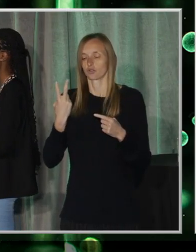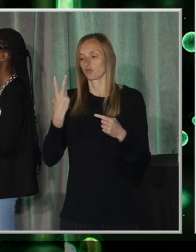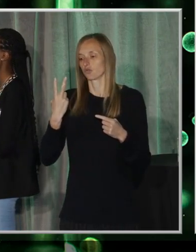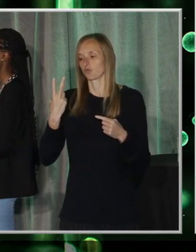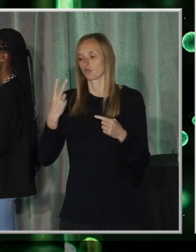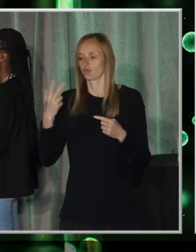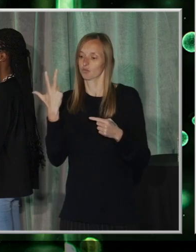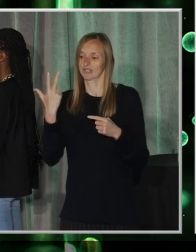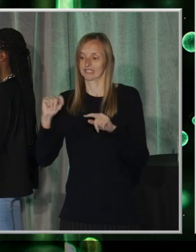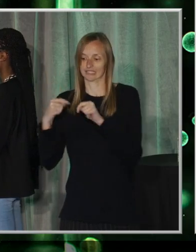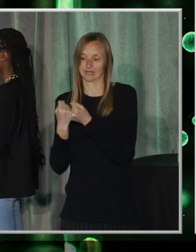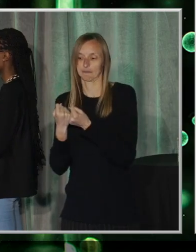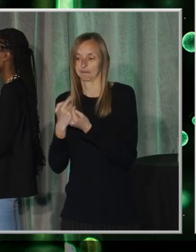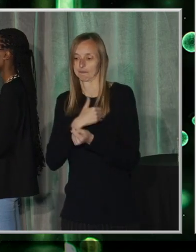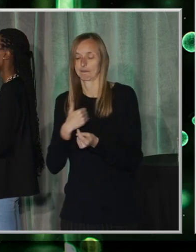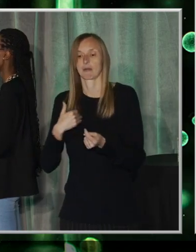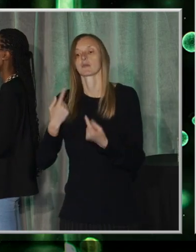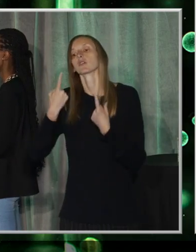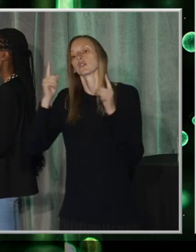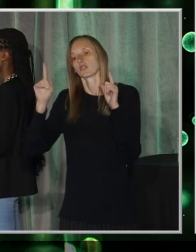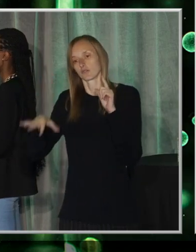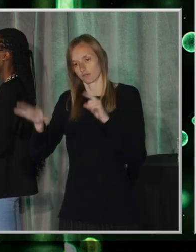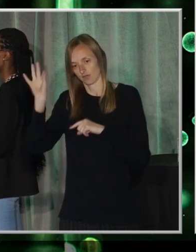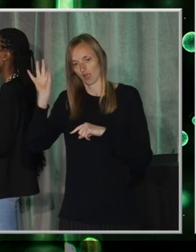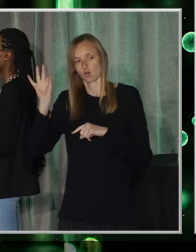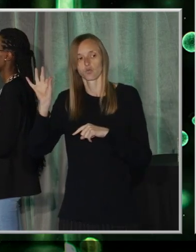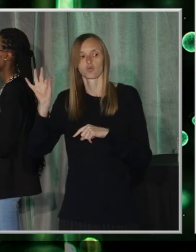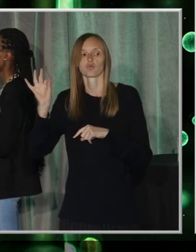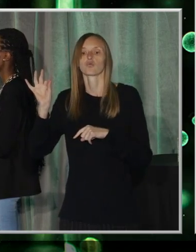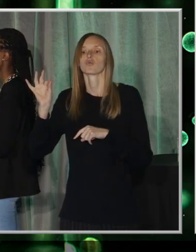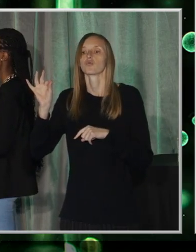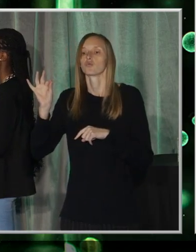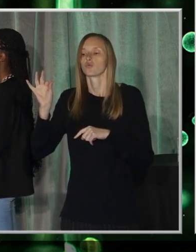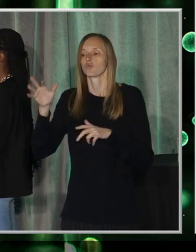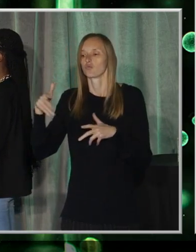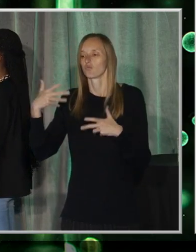team members managed to find,